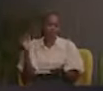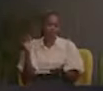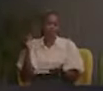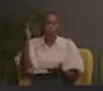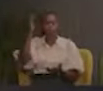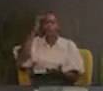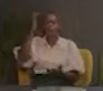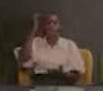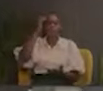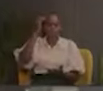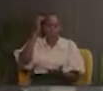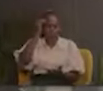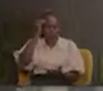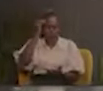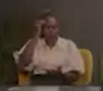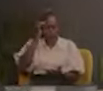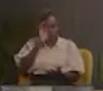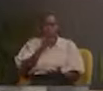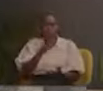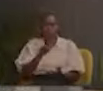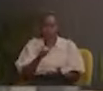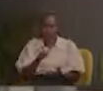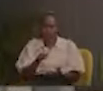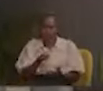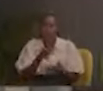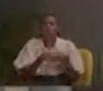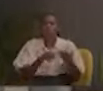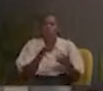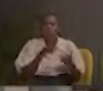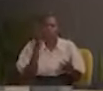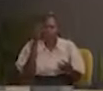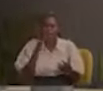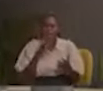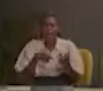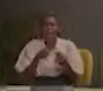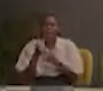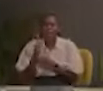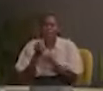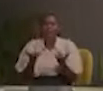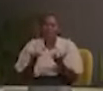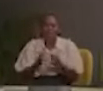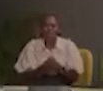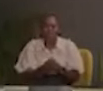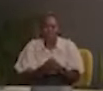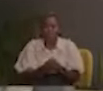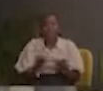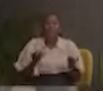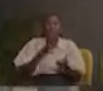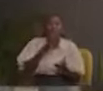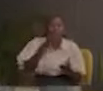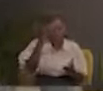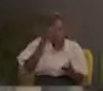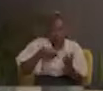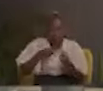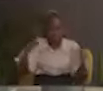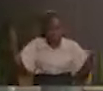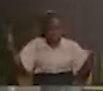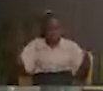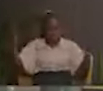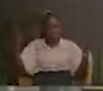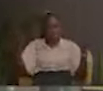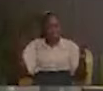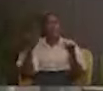Knowledge. What do you know about God? What do you know about victory? What do you know about